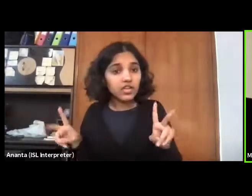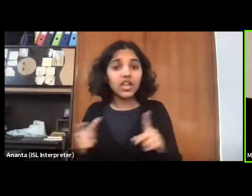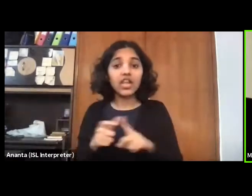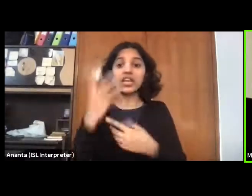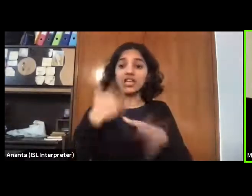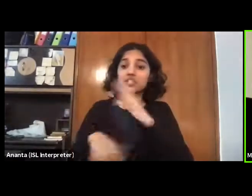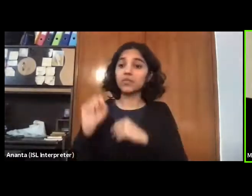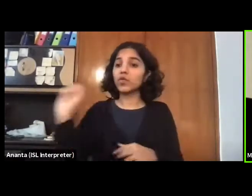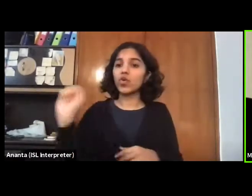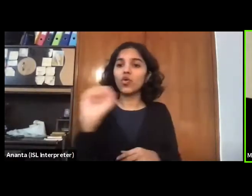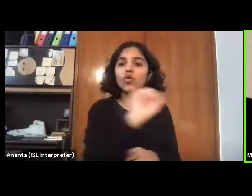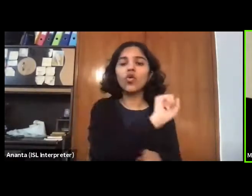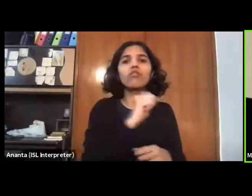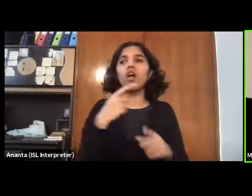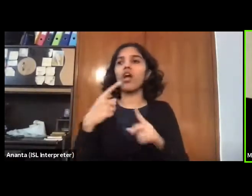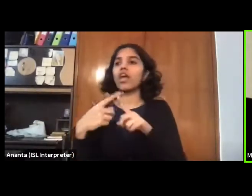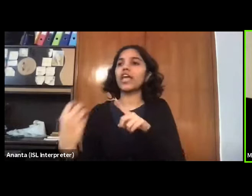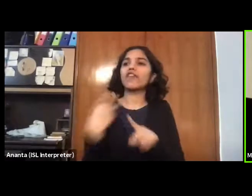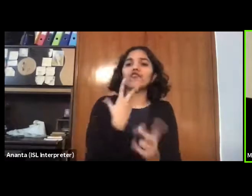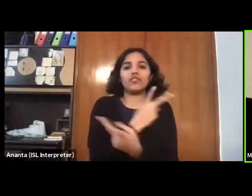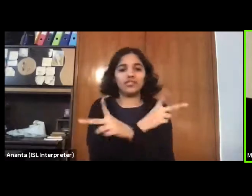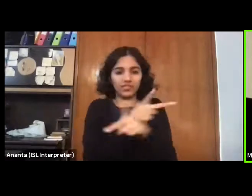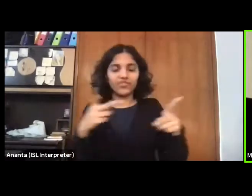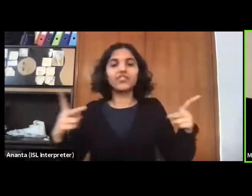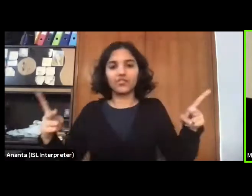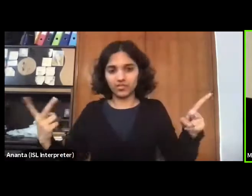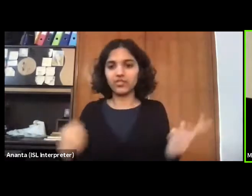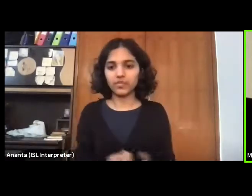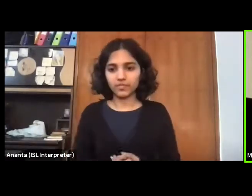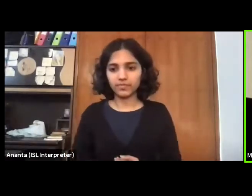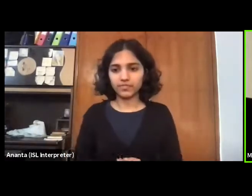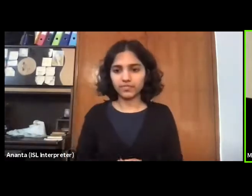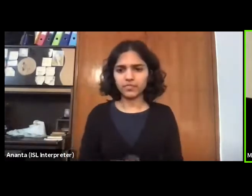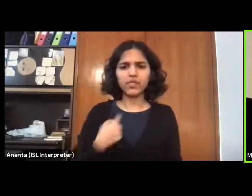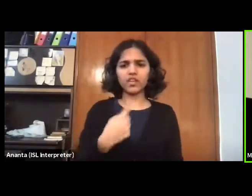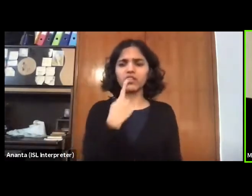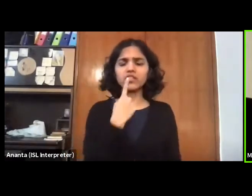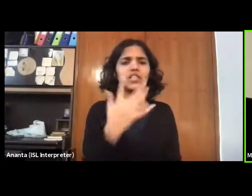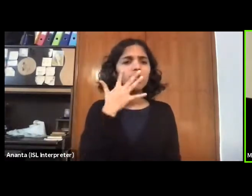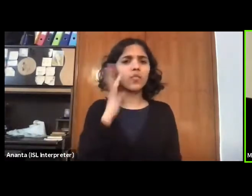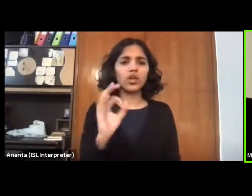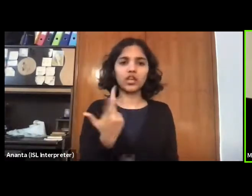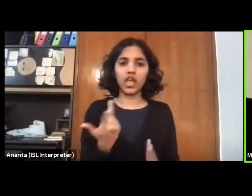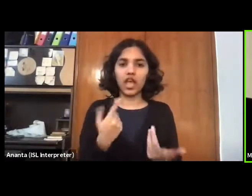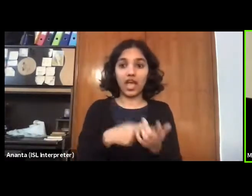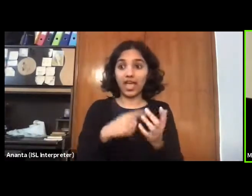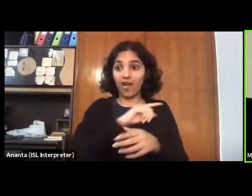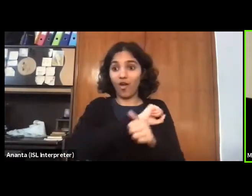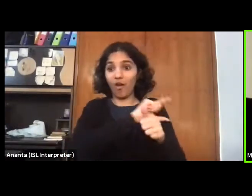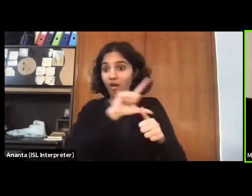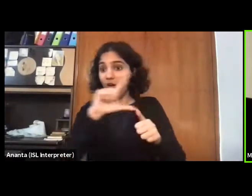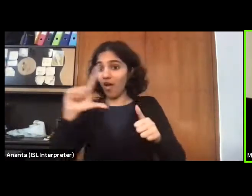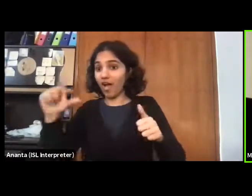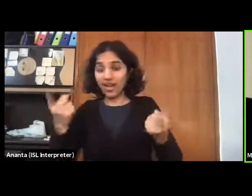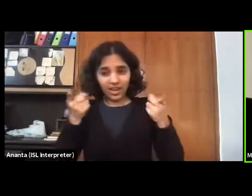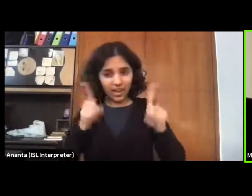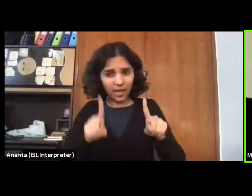disability that they have. But I must say that there is a silver lining to the